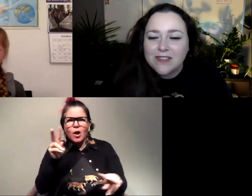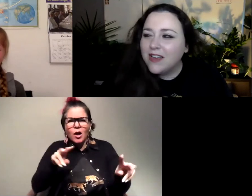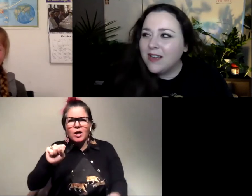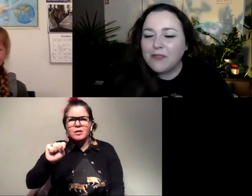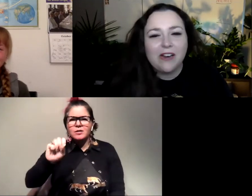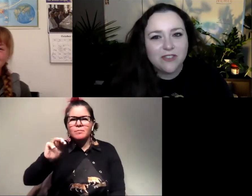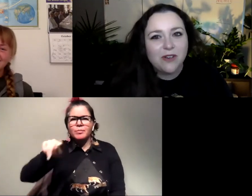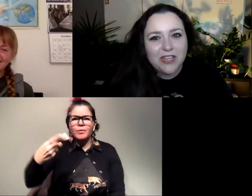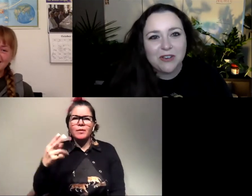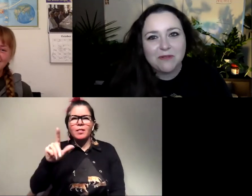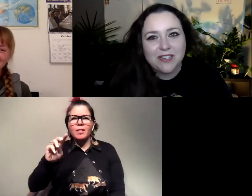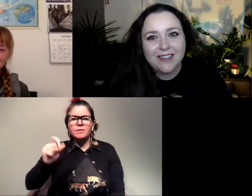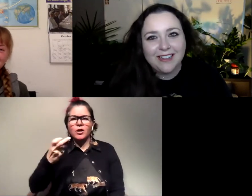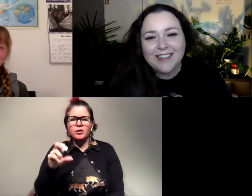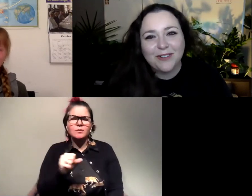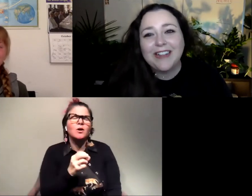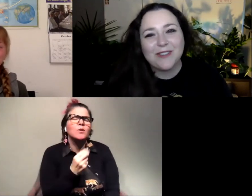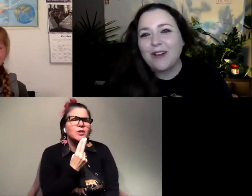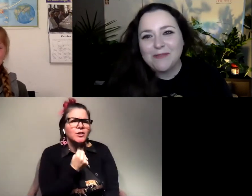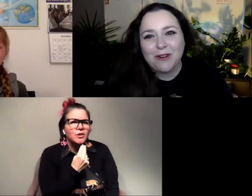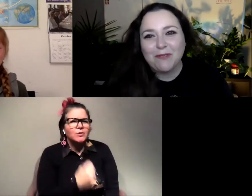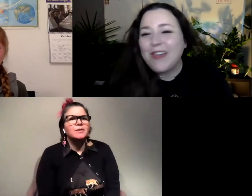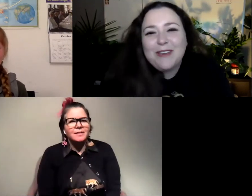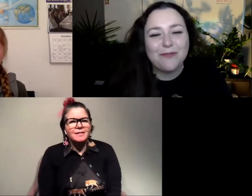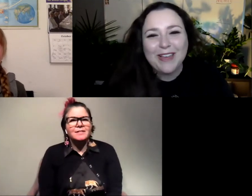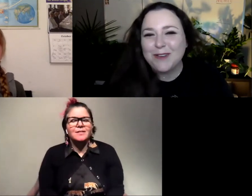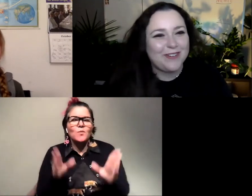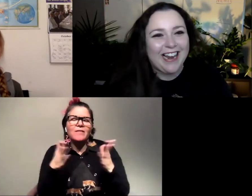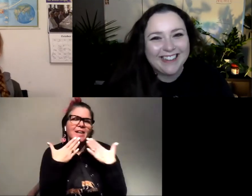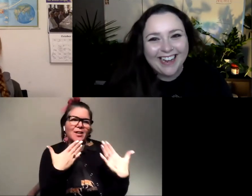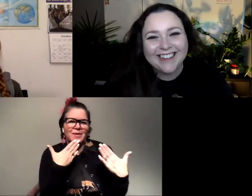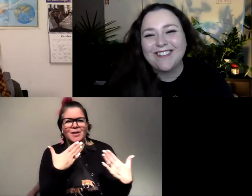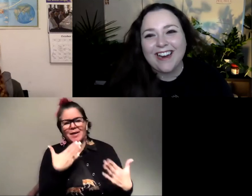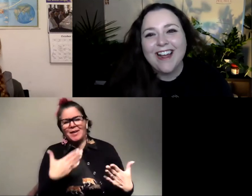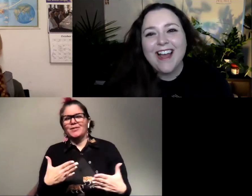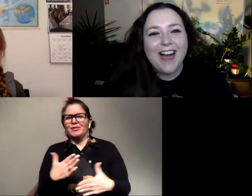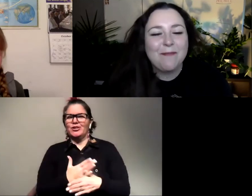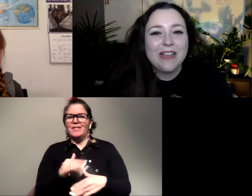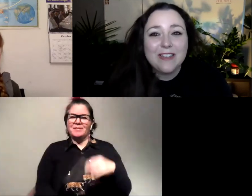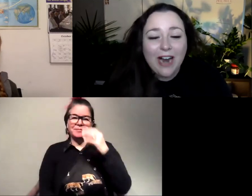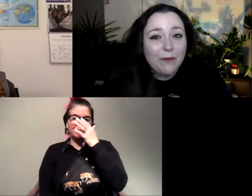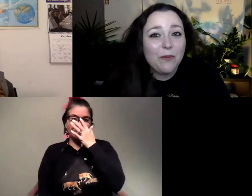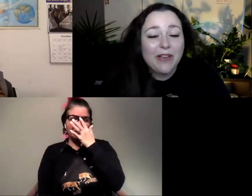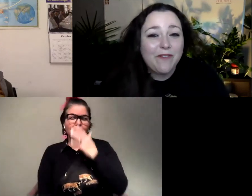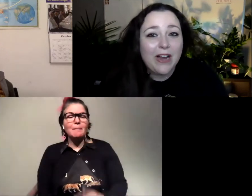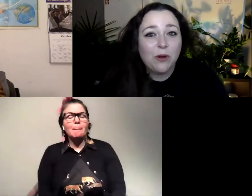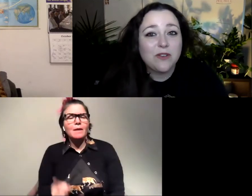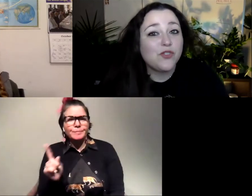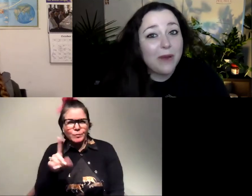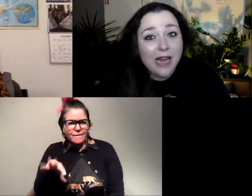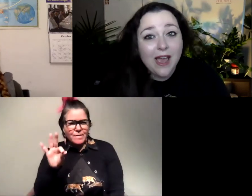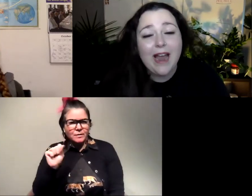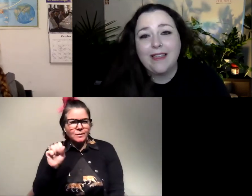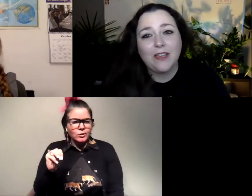lumpsuckers, but they are so cute. That's wonderful. Thank you for saying that. That's great. Is there anywhere that we can find you on